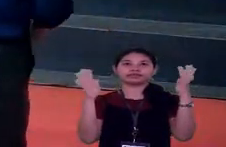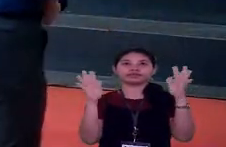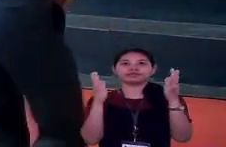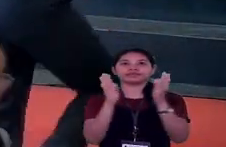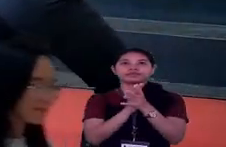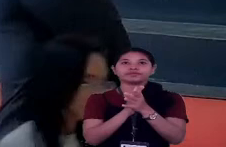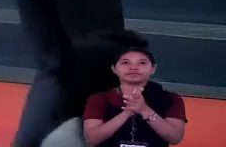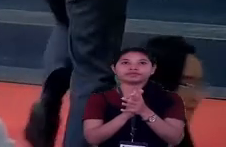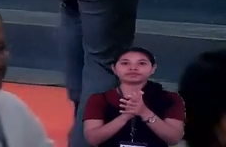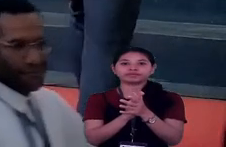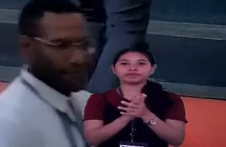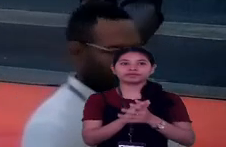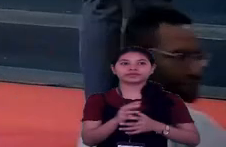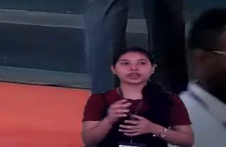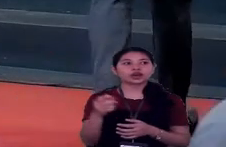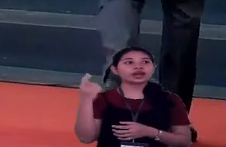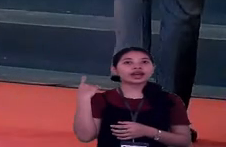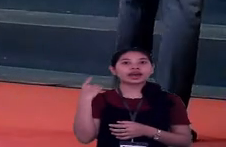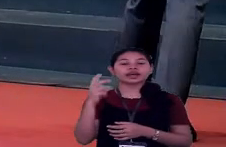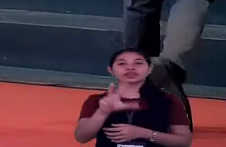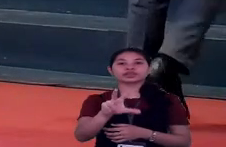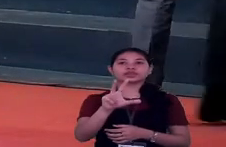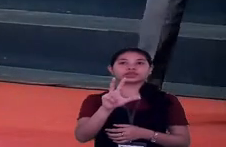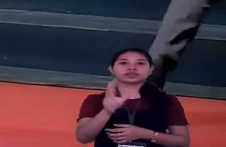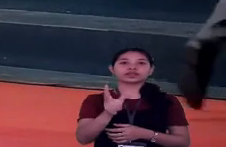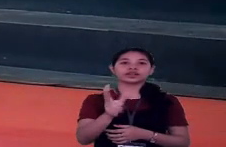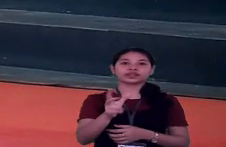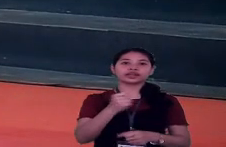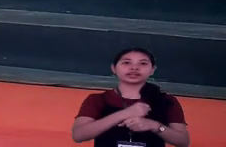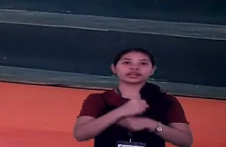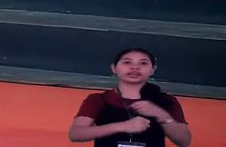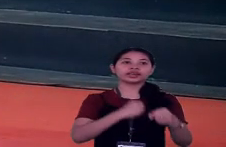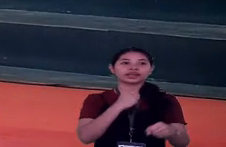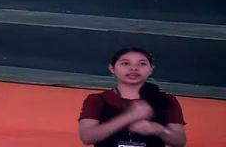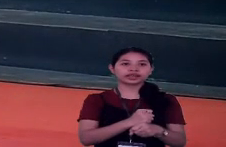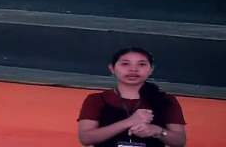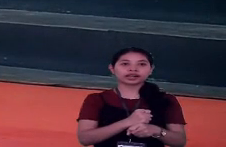notice, in the 30 years that we have been doing this